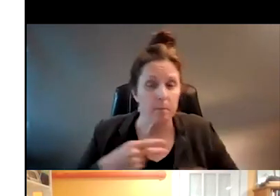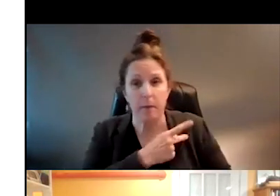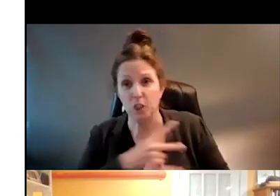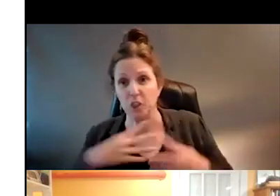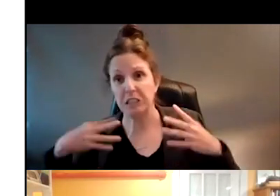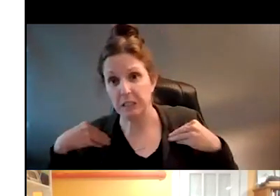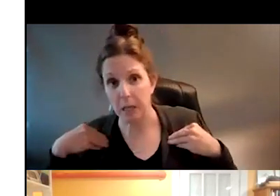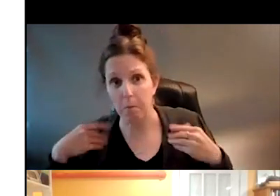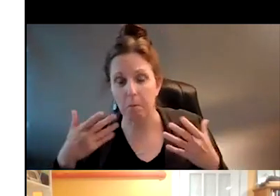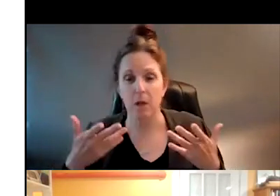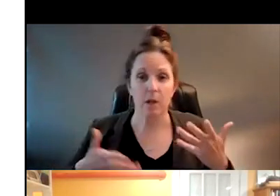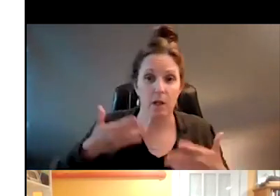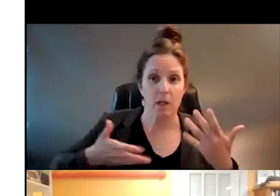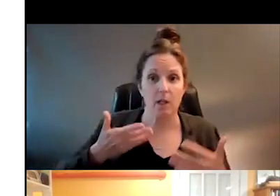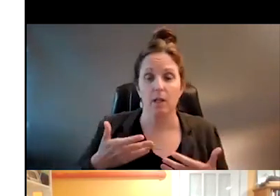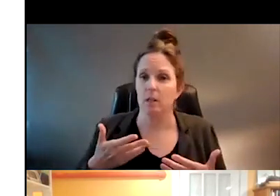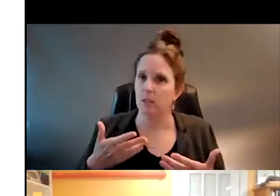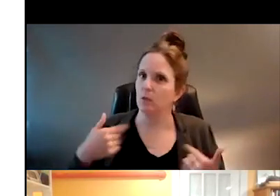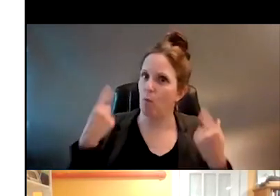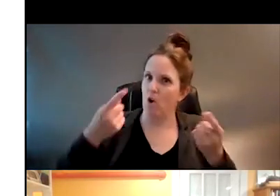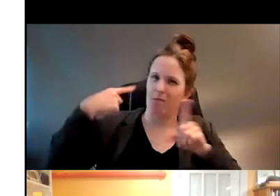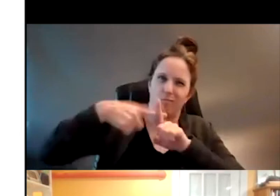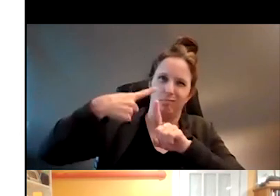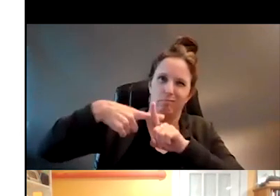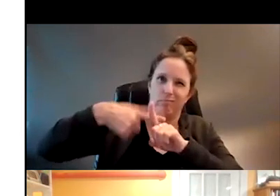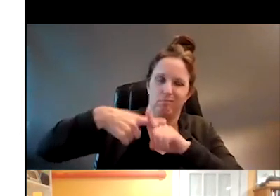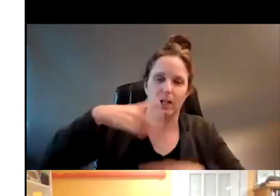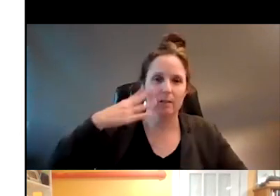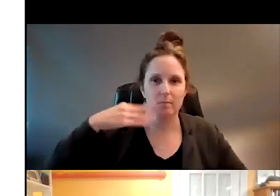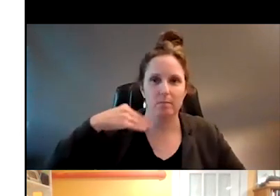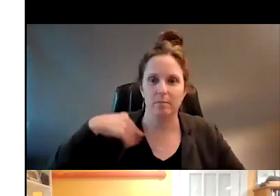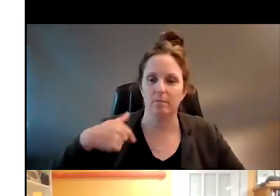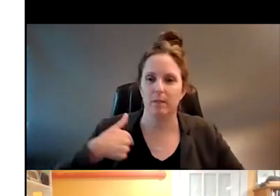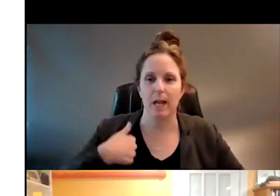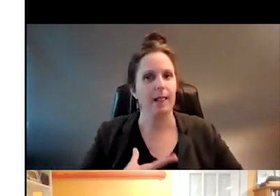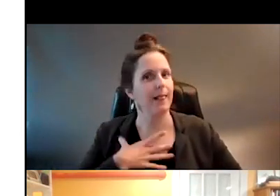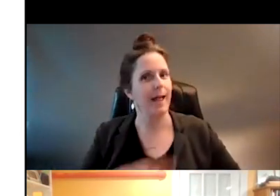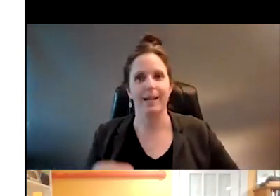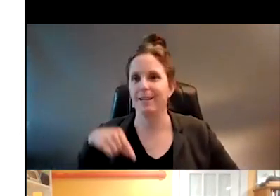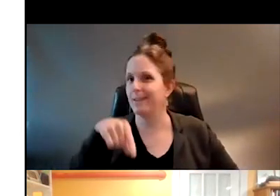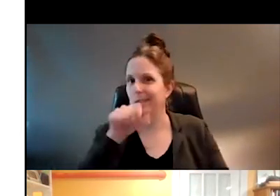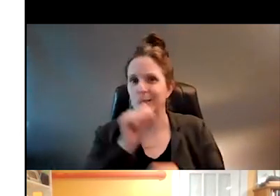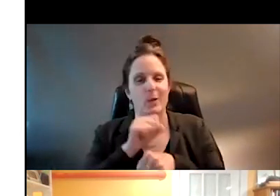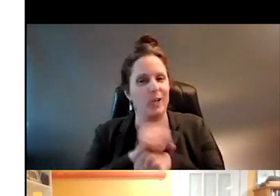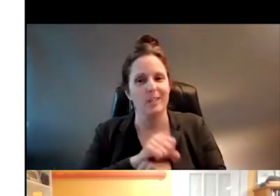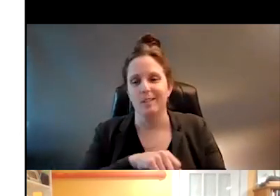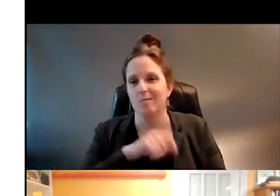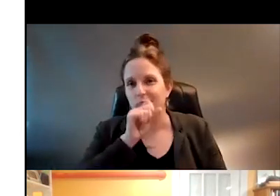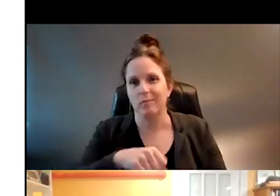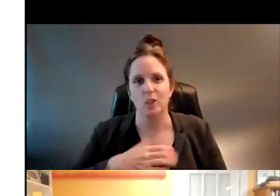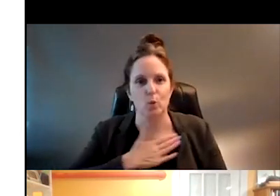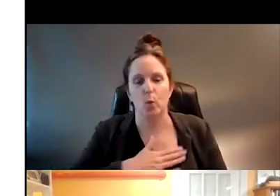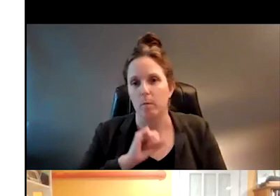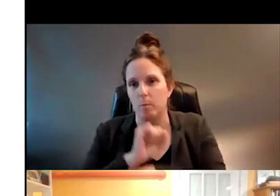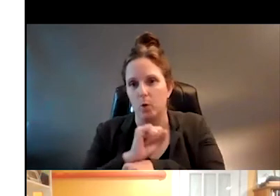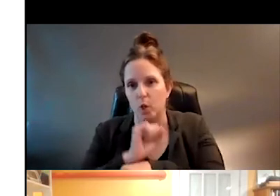to my mind as a physician, has been a very positive experience. I really like this part of my work now. And we have other ideas. It